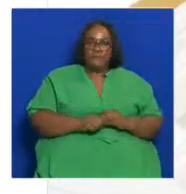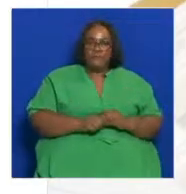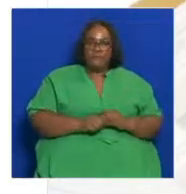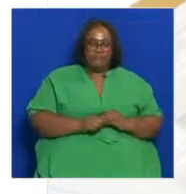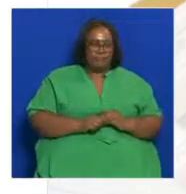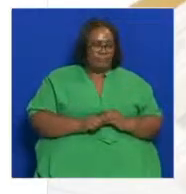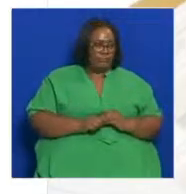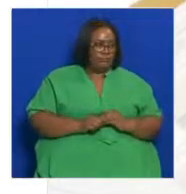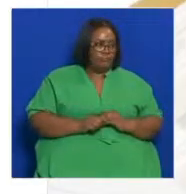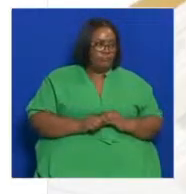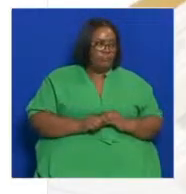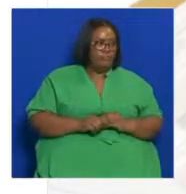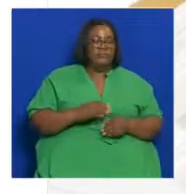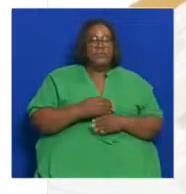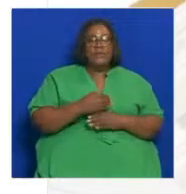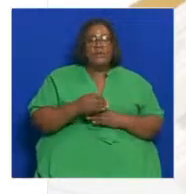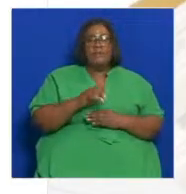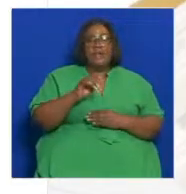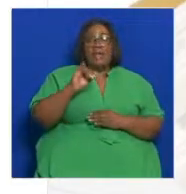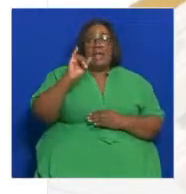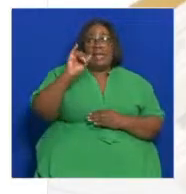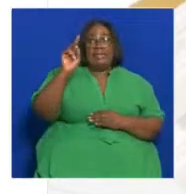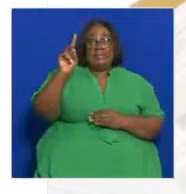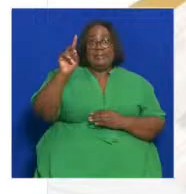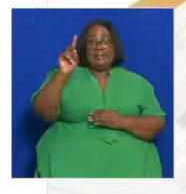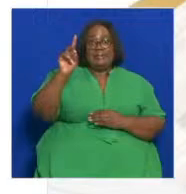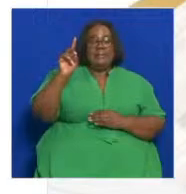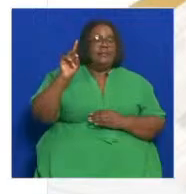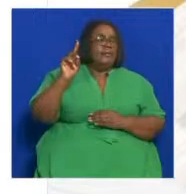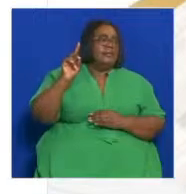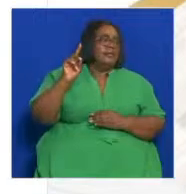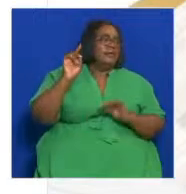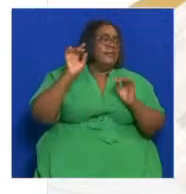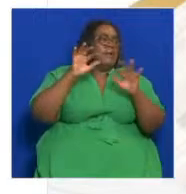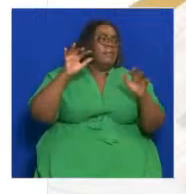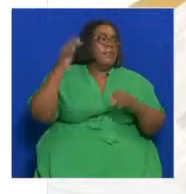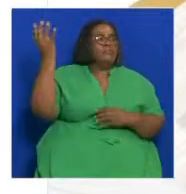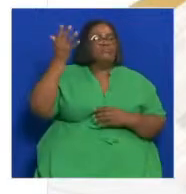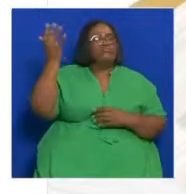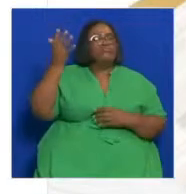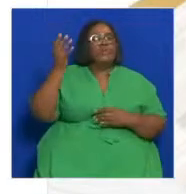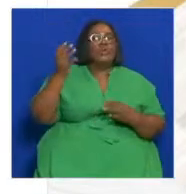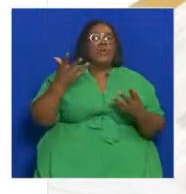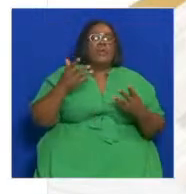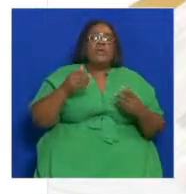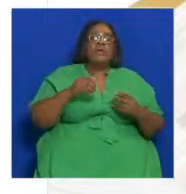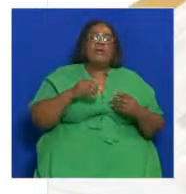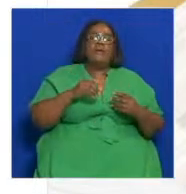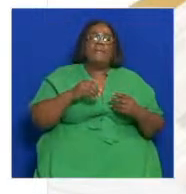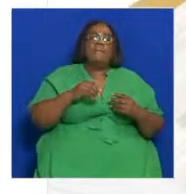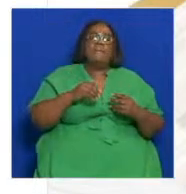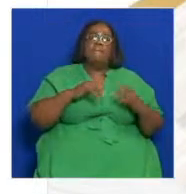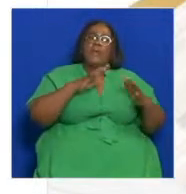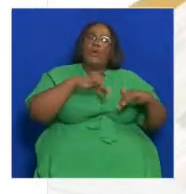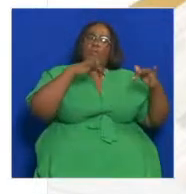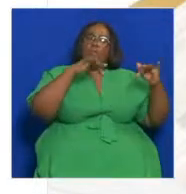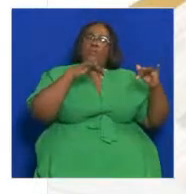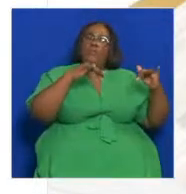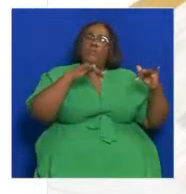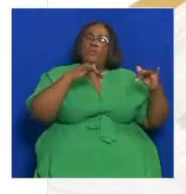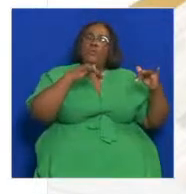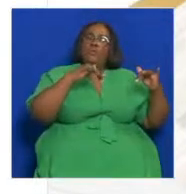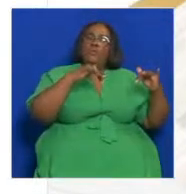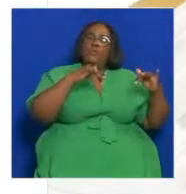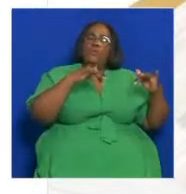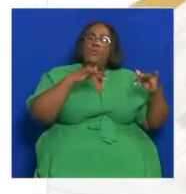After the ID gave public testimony at the ad hoc committee, the volume of complaints